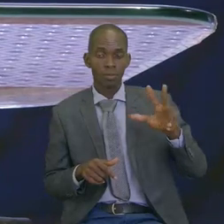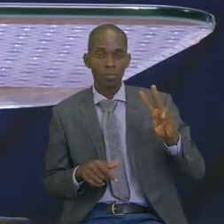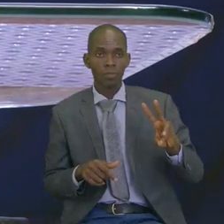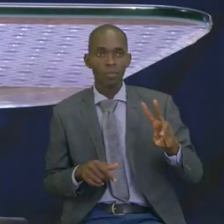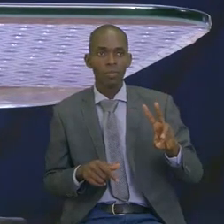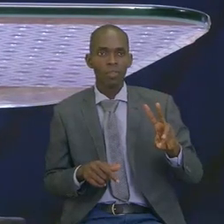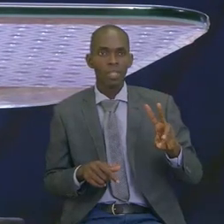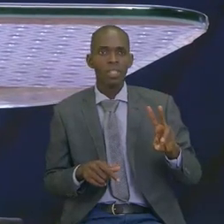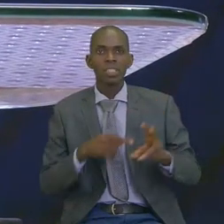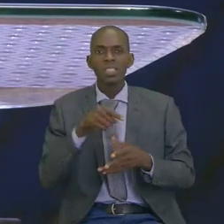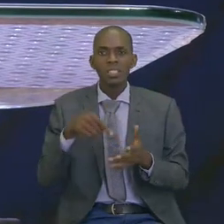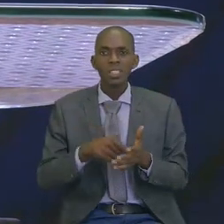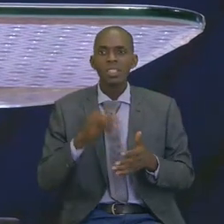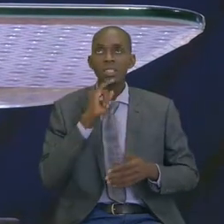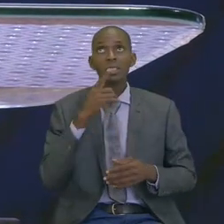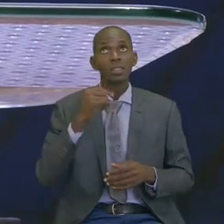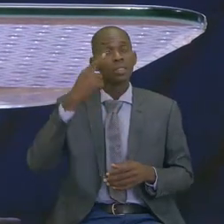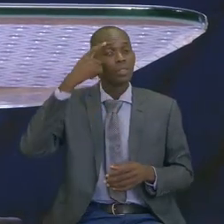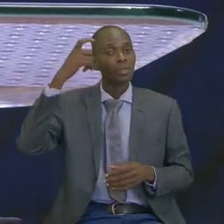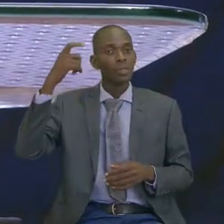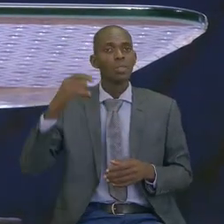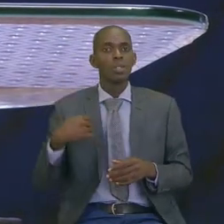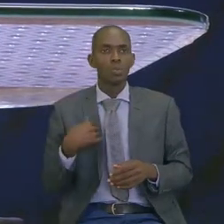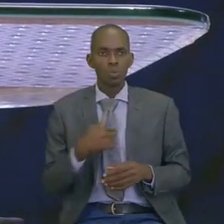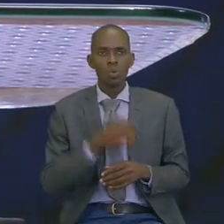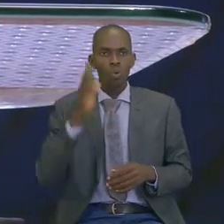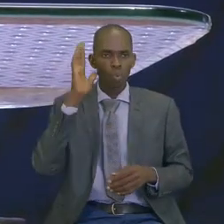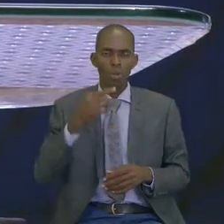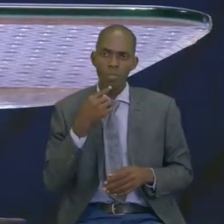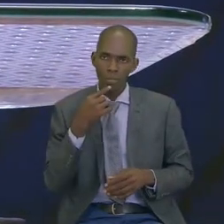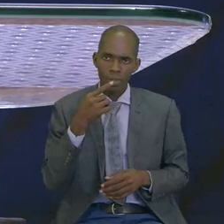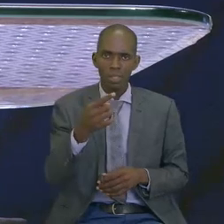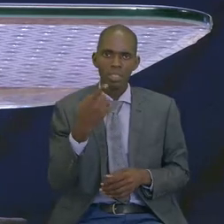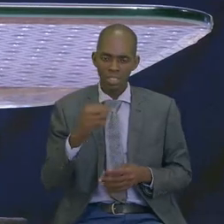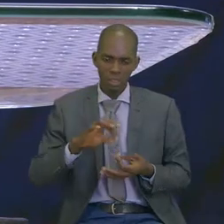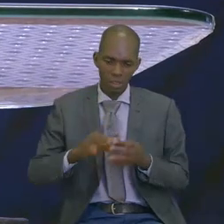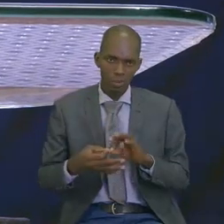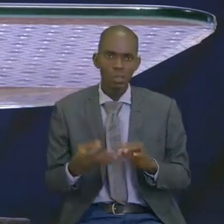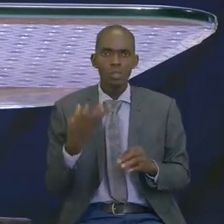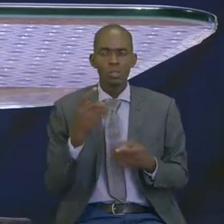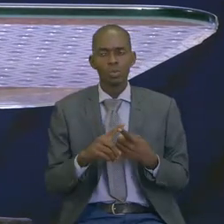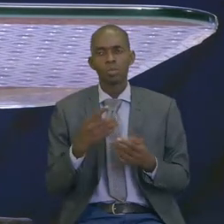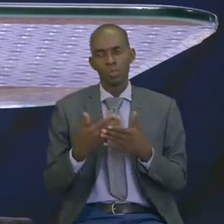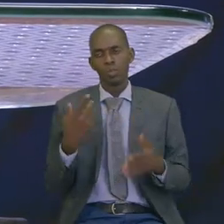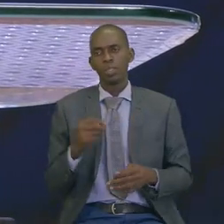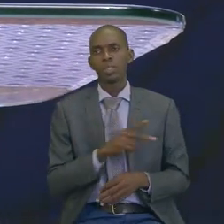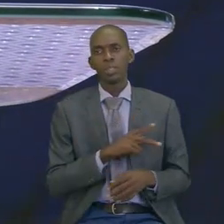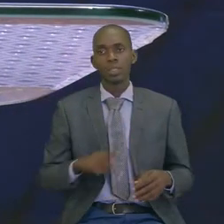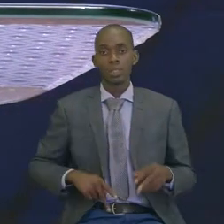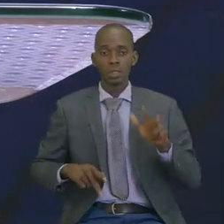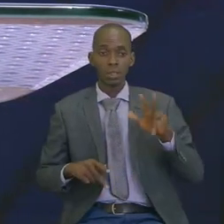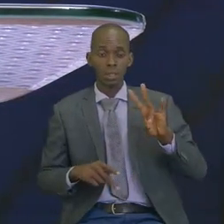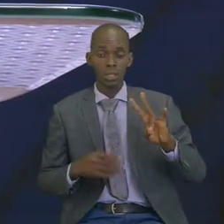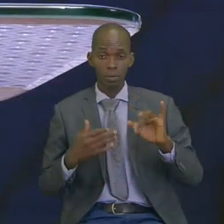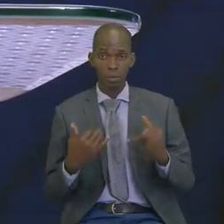he said, this is the dream, and we will tell thee the interpretation thereof before the king. Verse 37